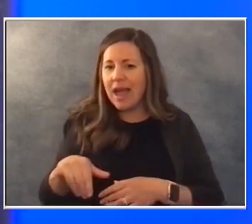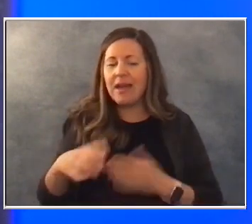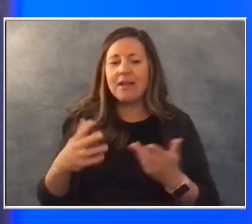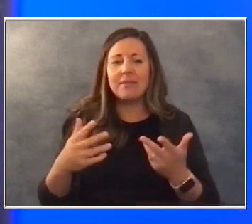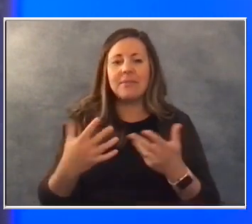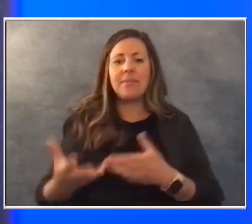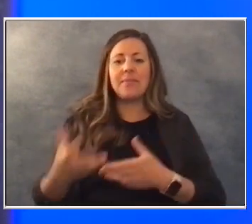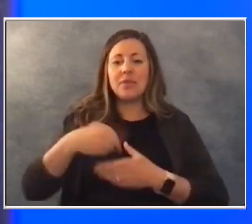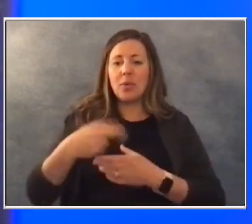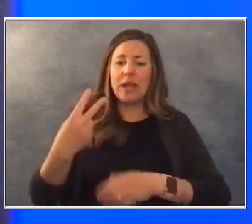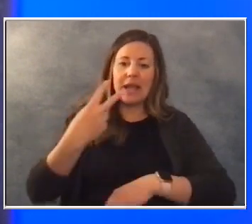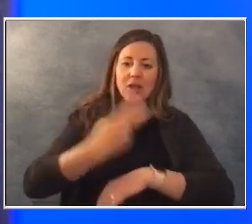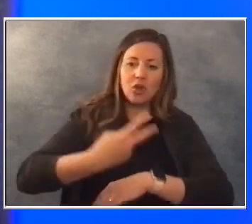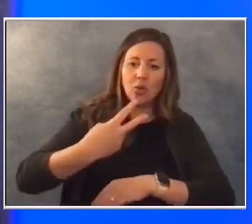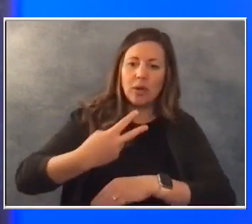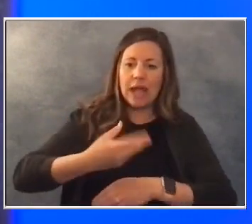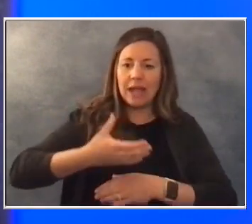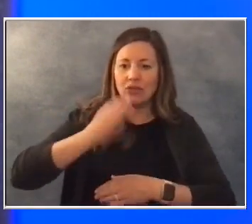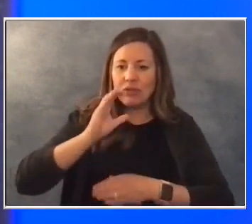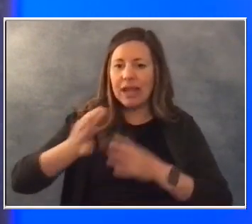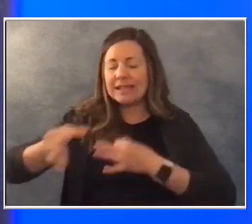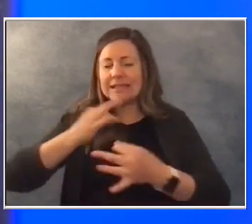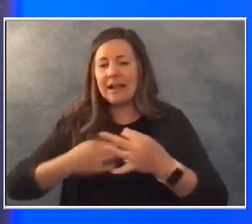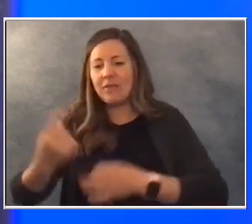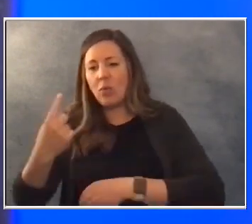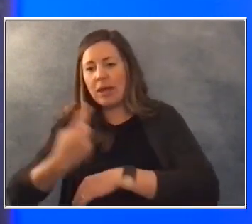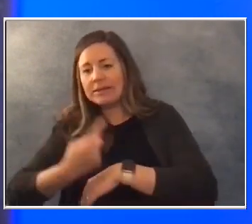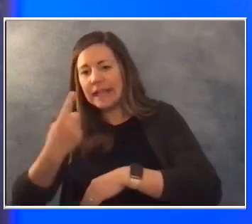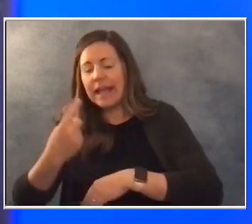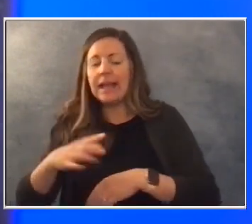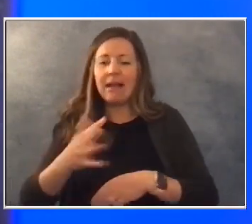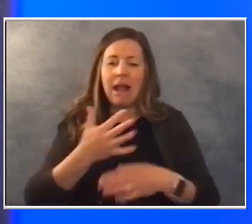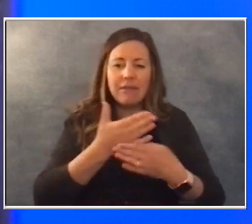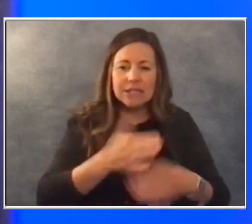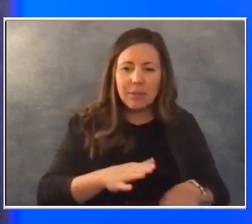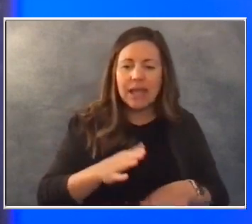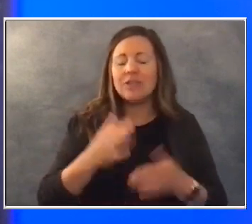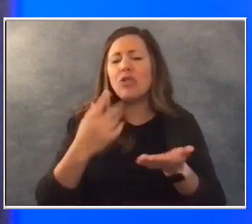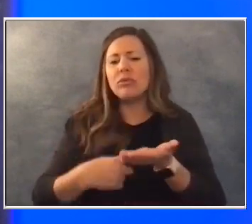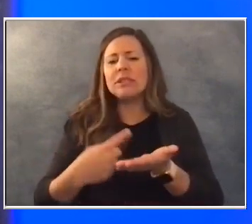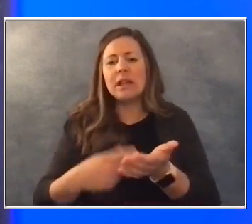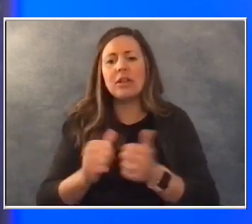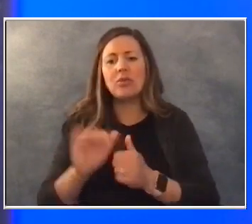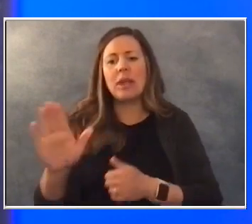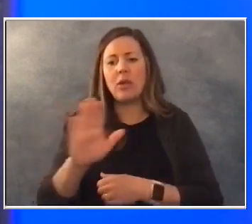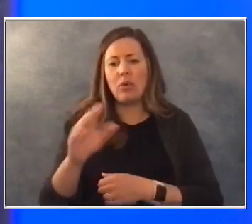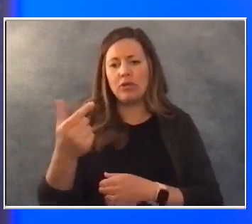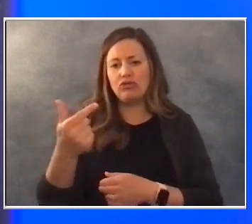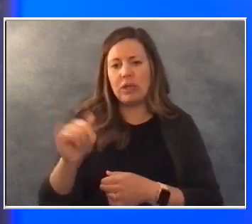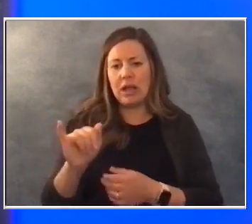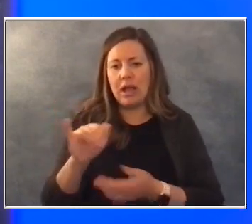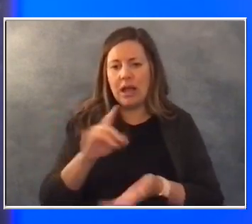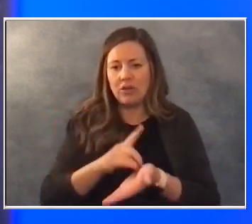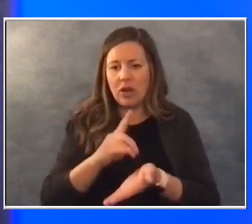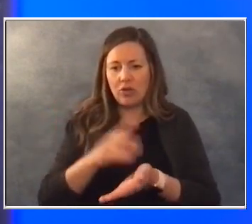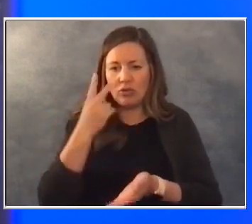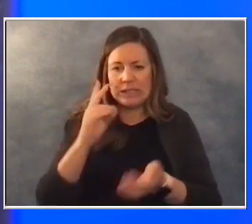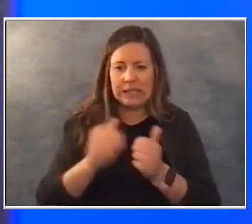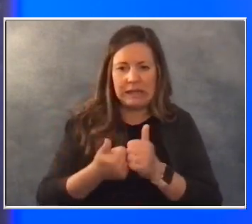instead of a 1-day prep, split prep. So I think I would certainly discuss that with your gastroenterologist to see how to make that,